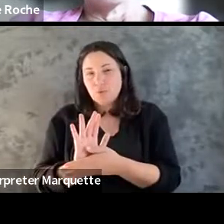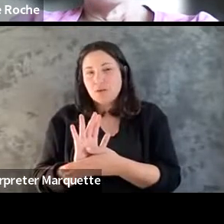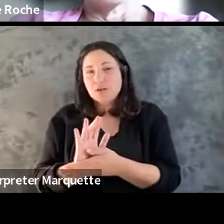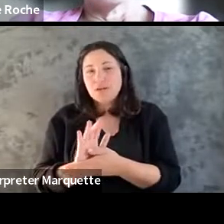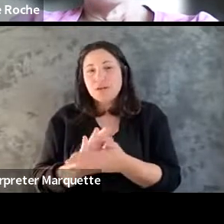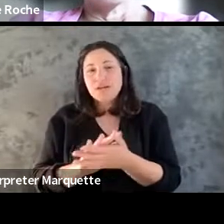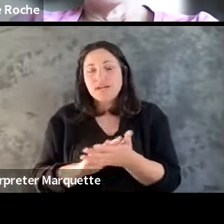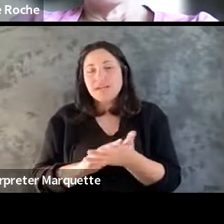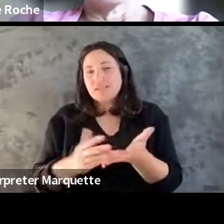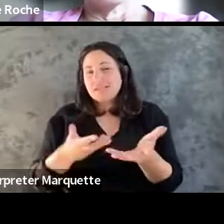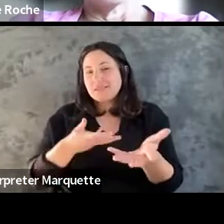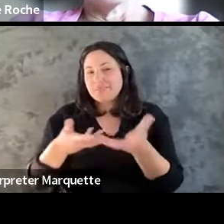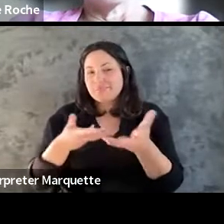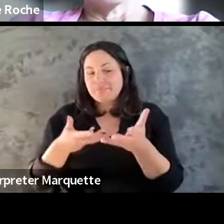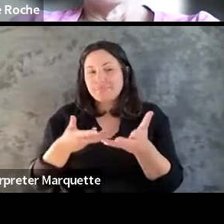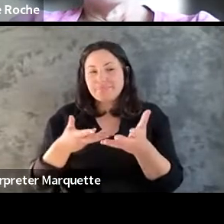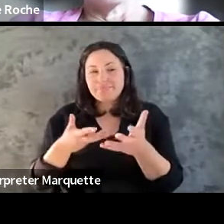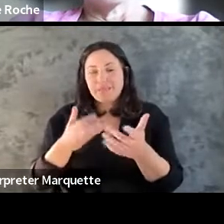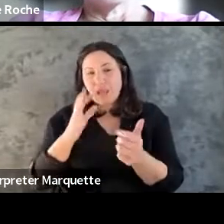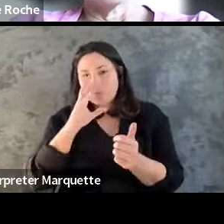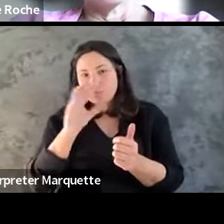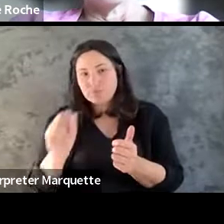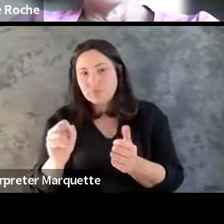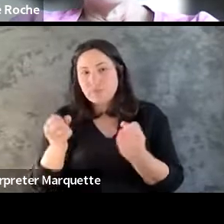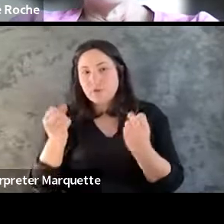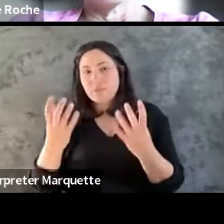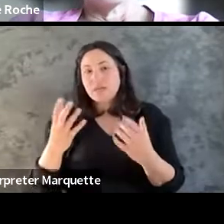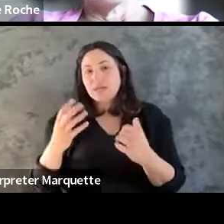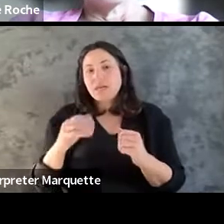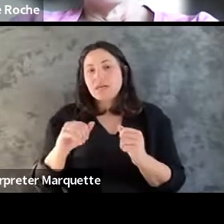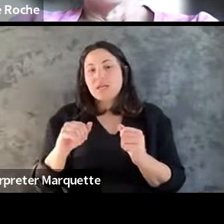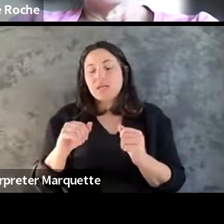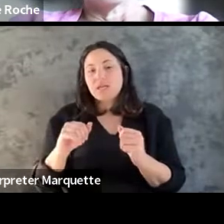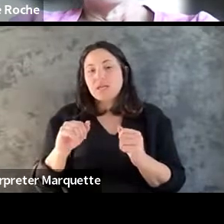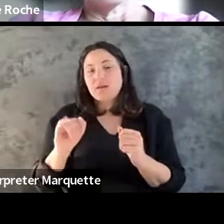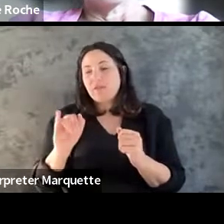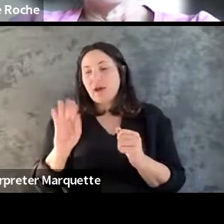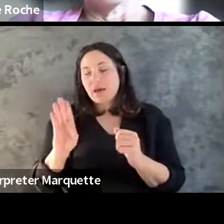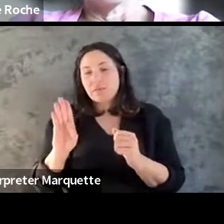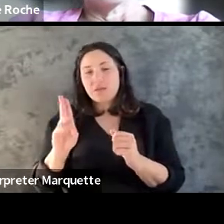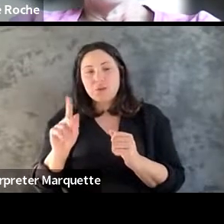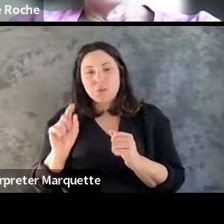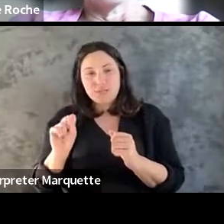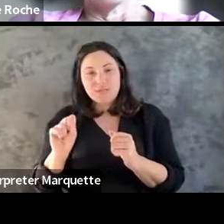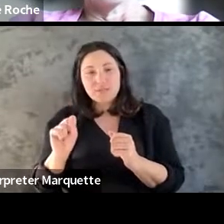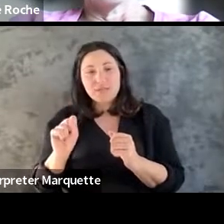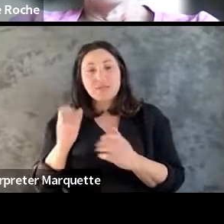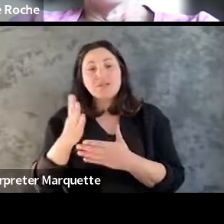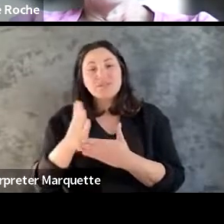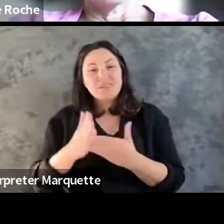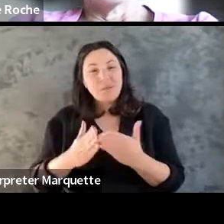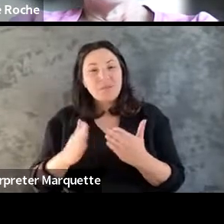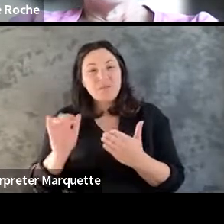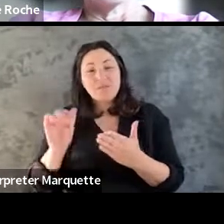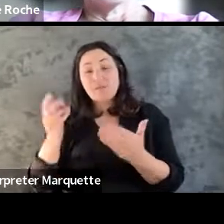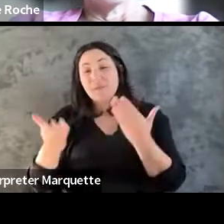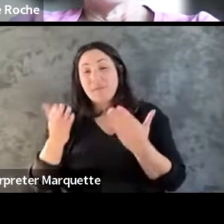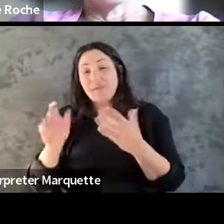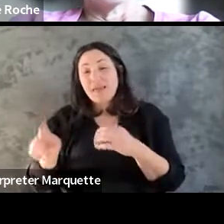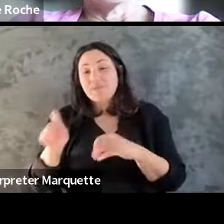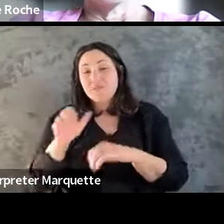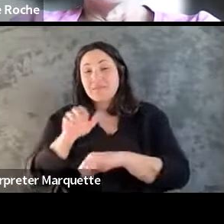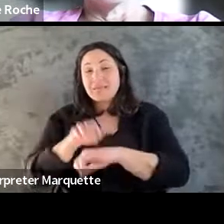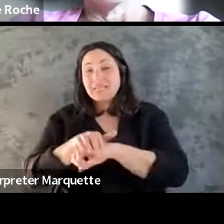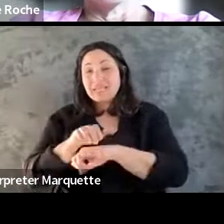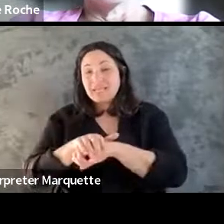engaging tool for a lot of our IB units of inquiry. And so some of those might have to be in English